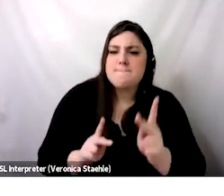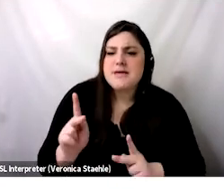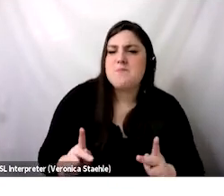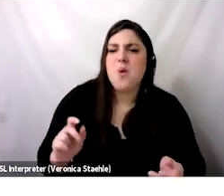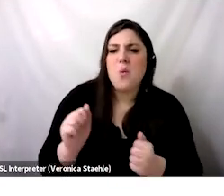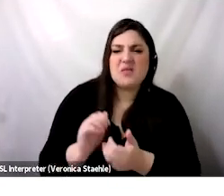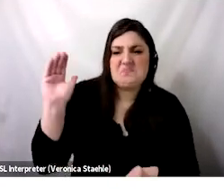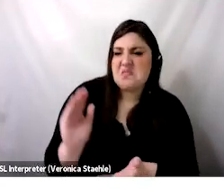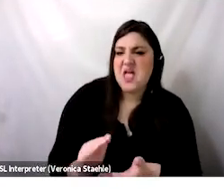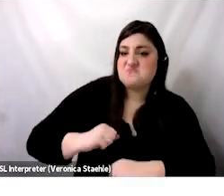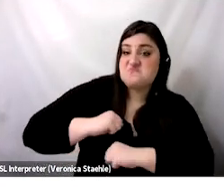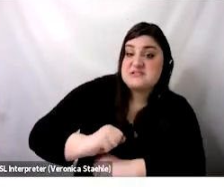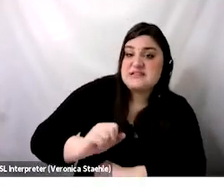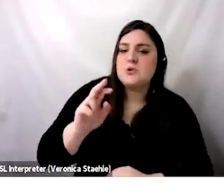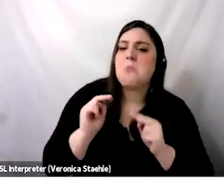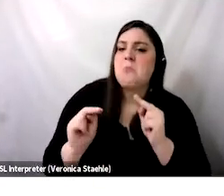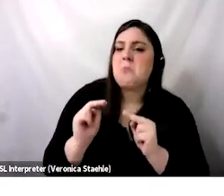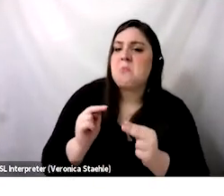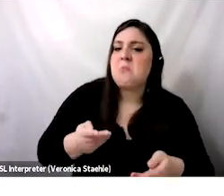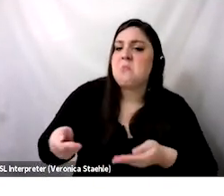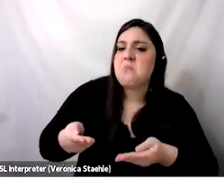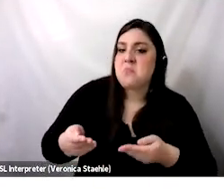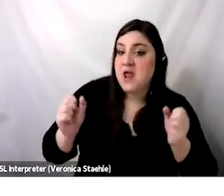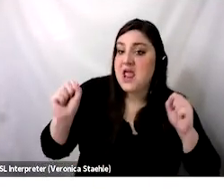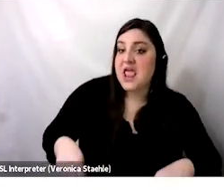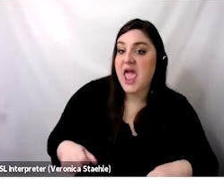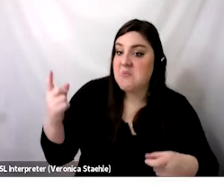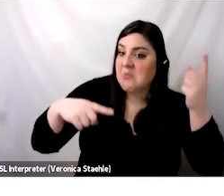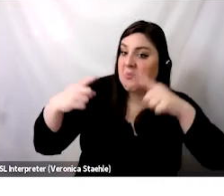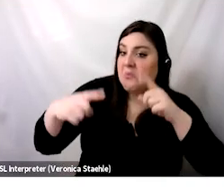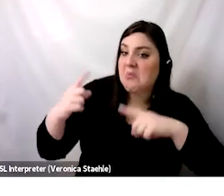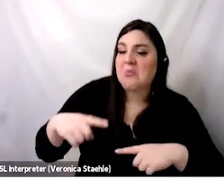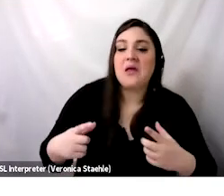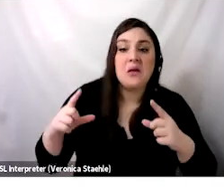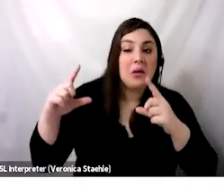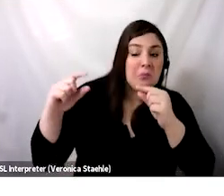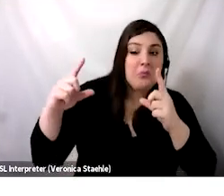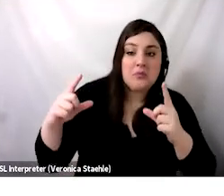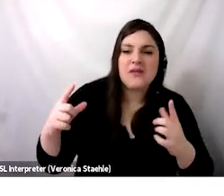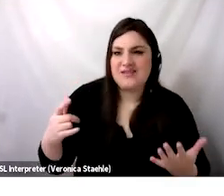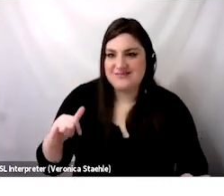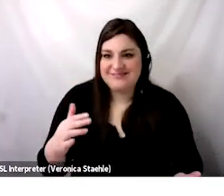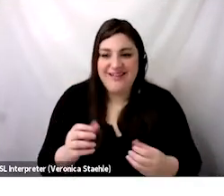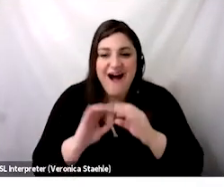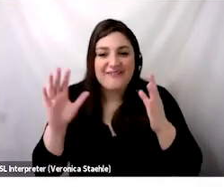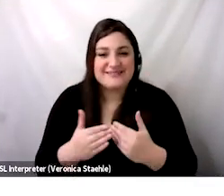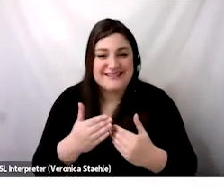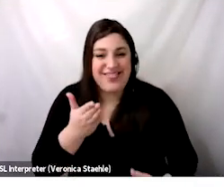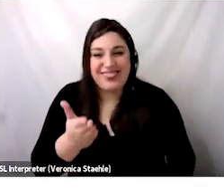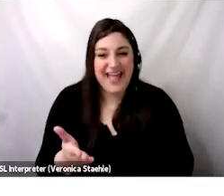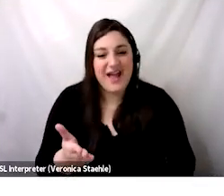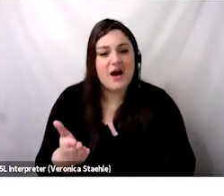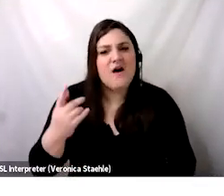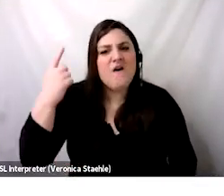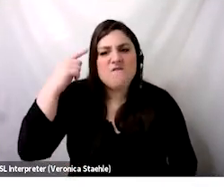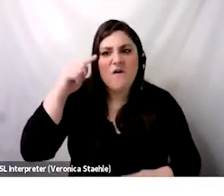or you could bargain, I think that would be the most obvious answer. You know, you would not go into